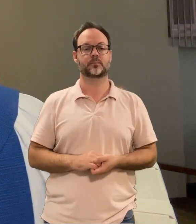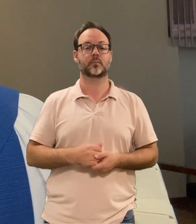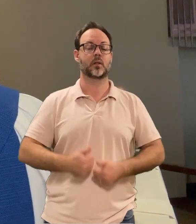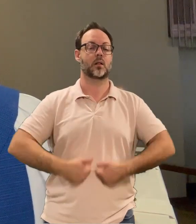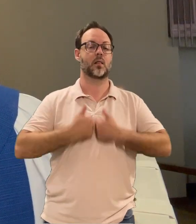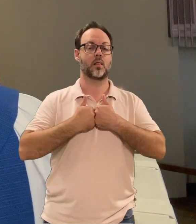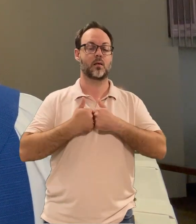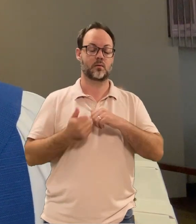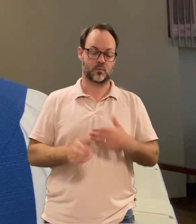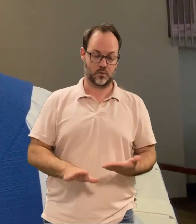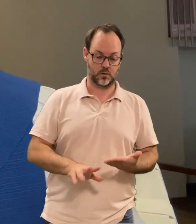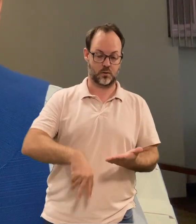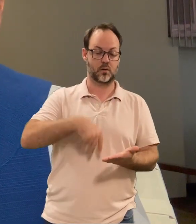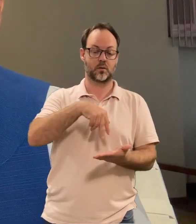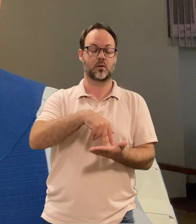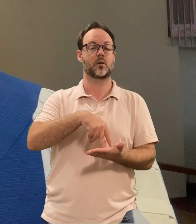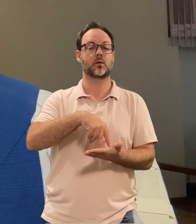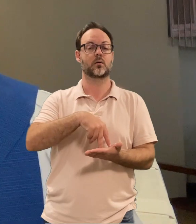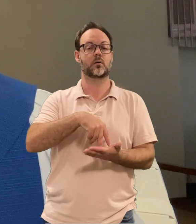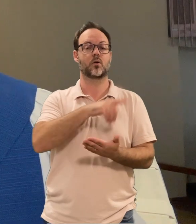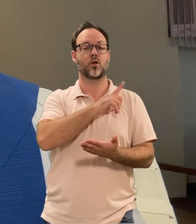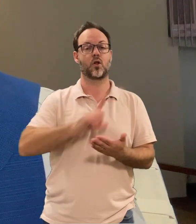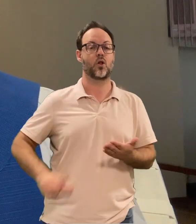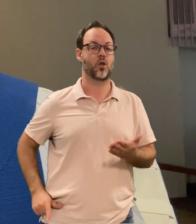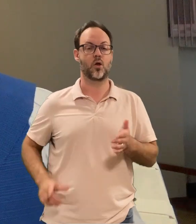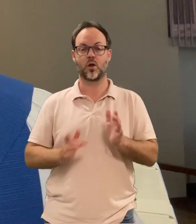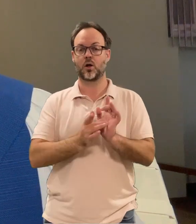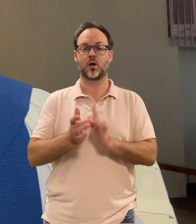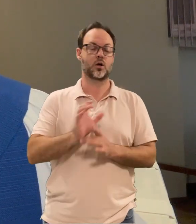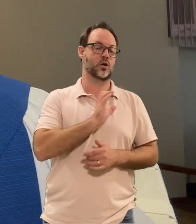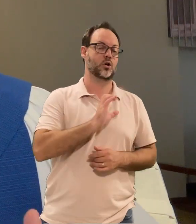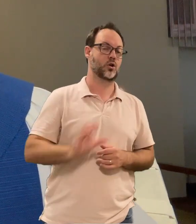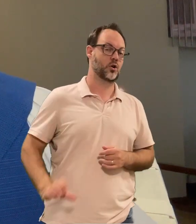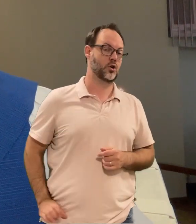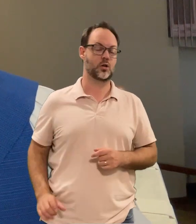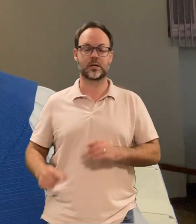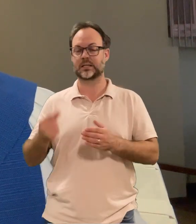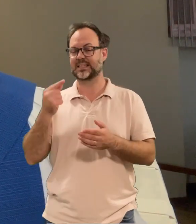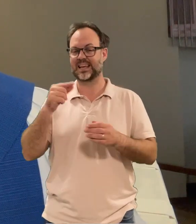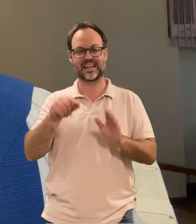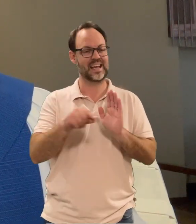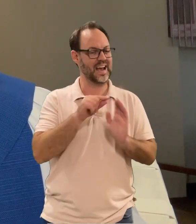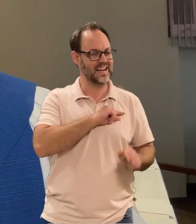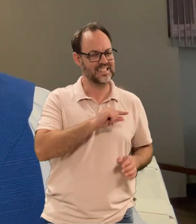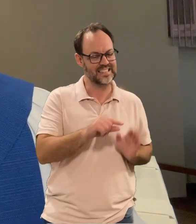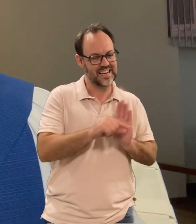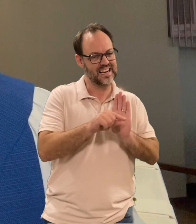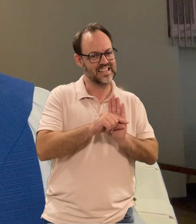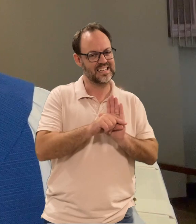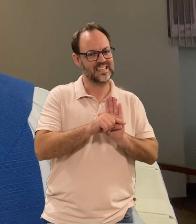life. It's the life, death, and resurrection of the Lord Jesus Christ